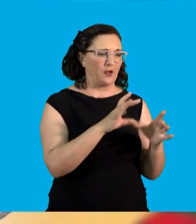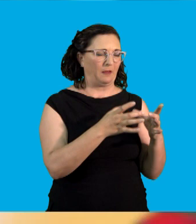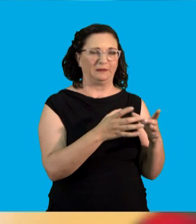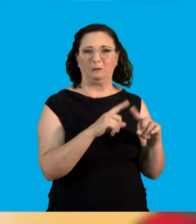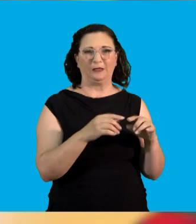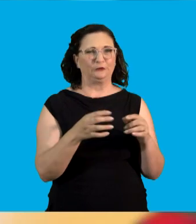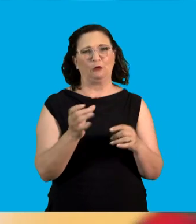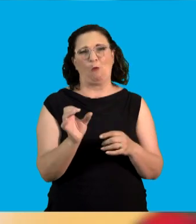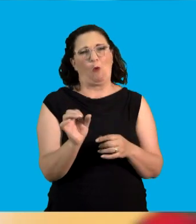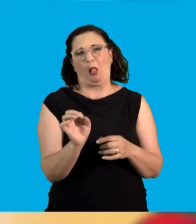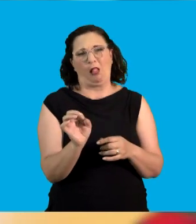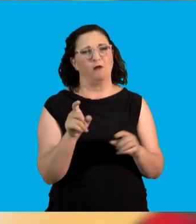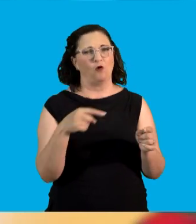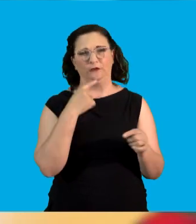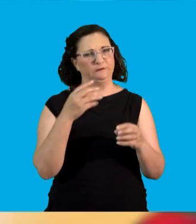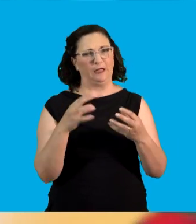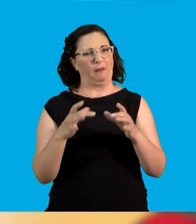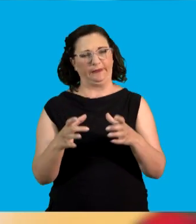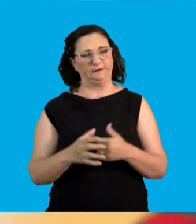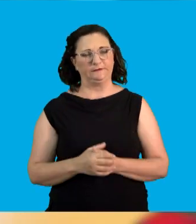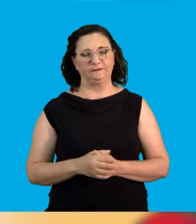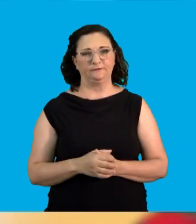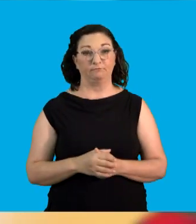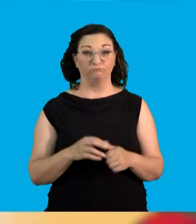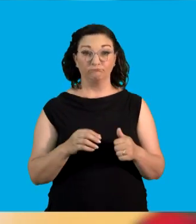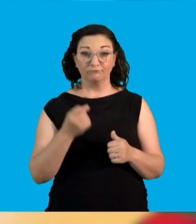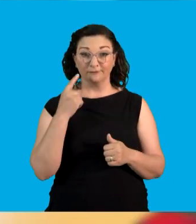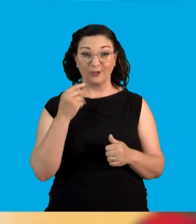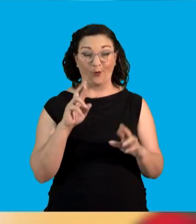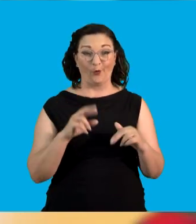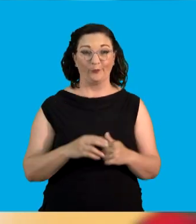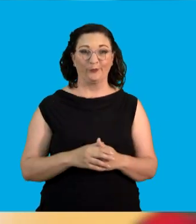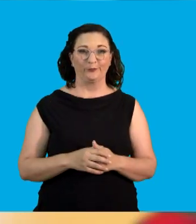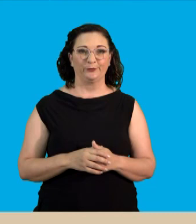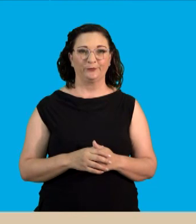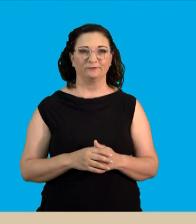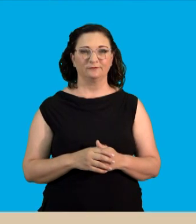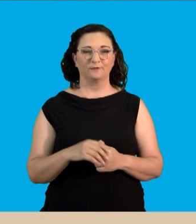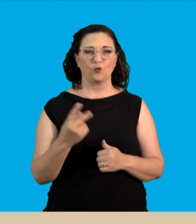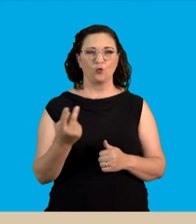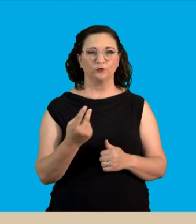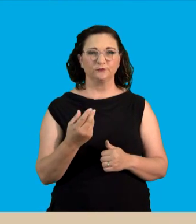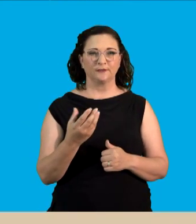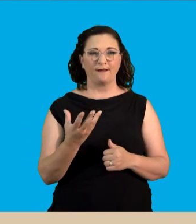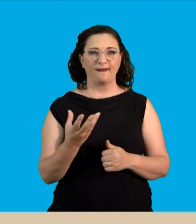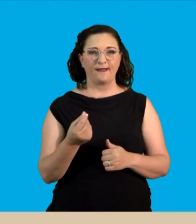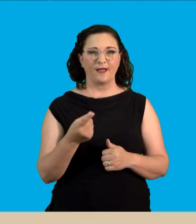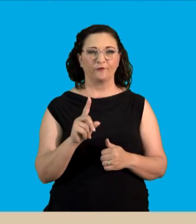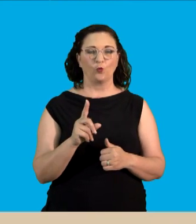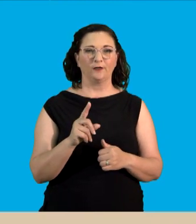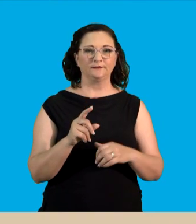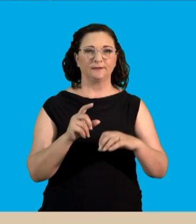that we cannot refer them as planets, okay? I hope you understood that. They also have the